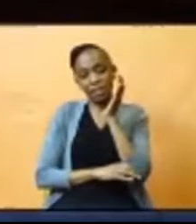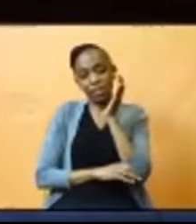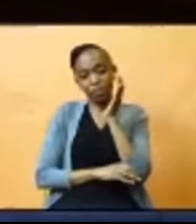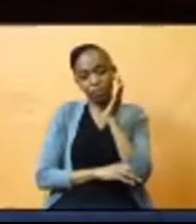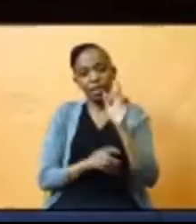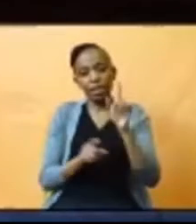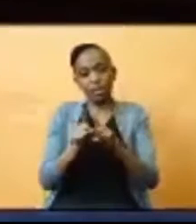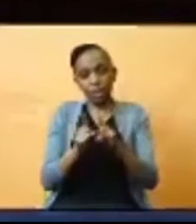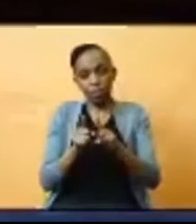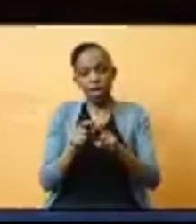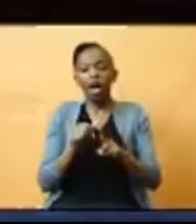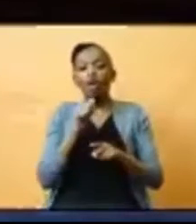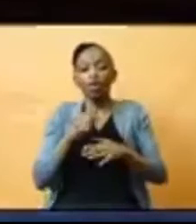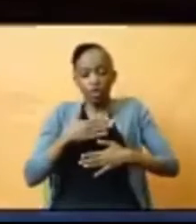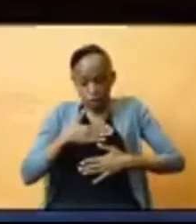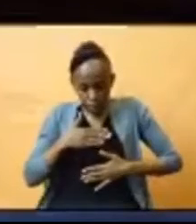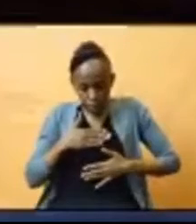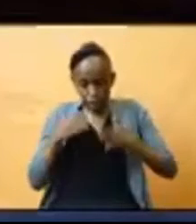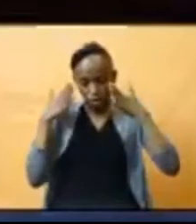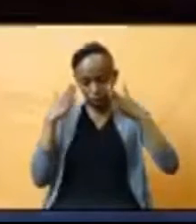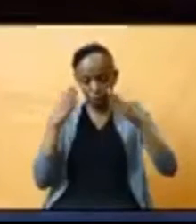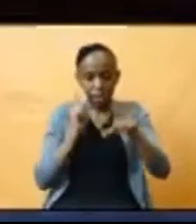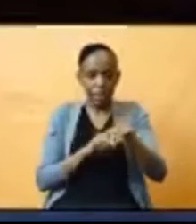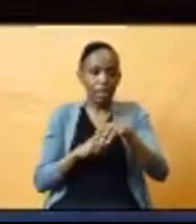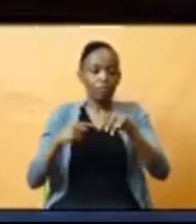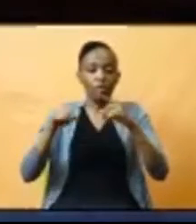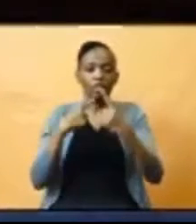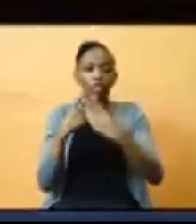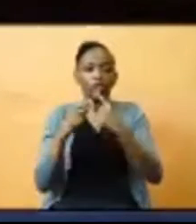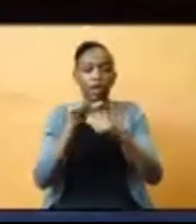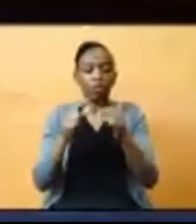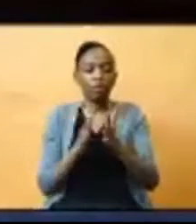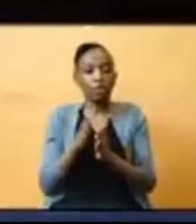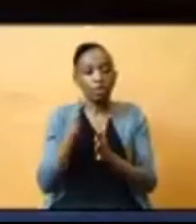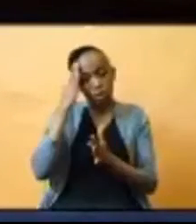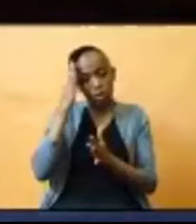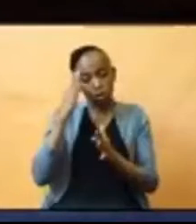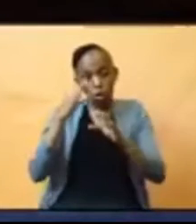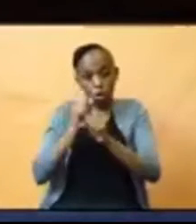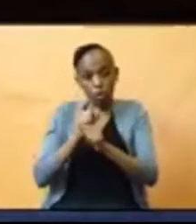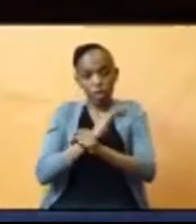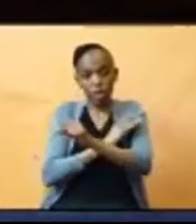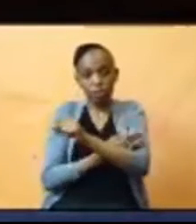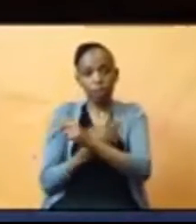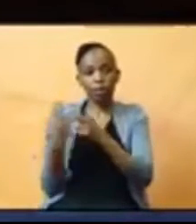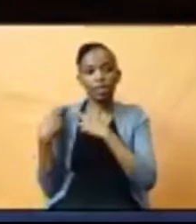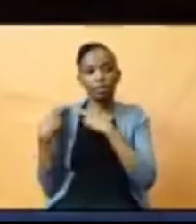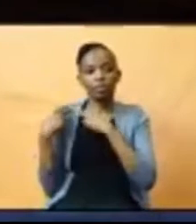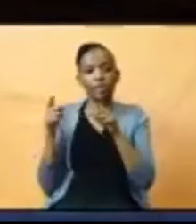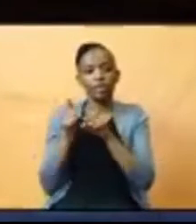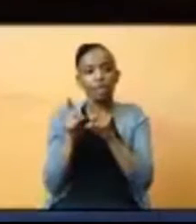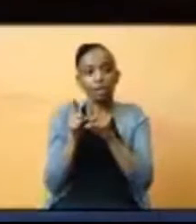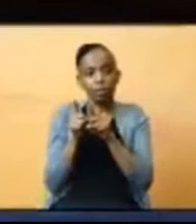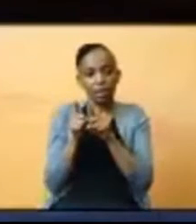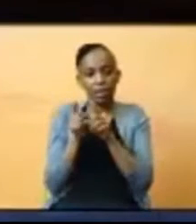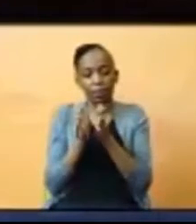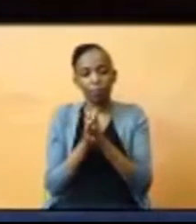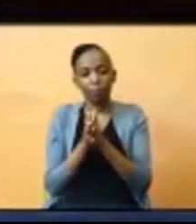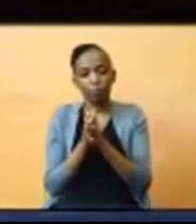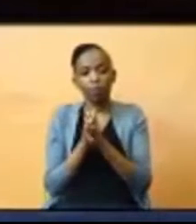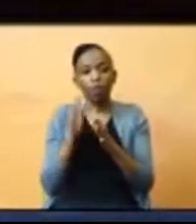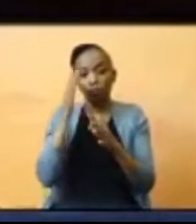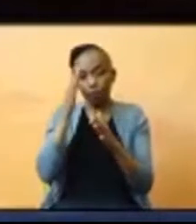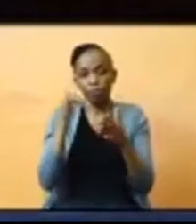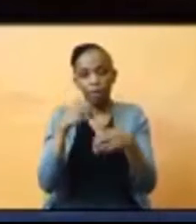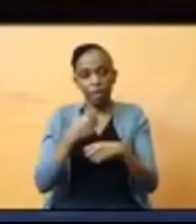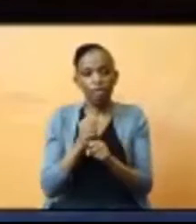aren't honoring their commitments, even as we talk about, holding power to account and the commitments and the pledges that they have made?